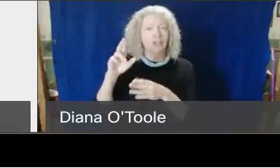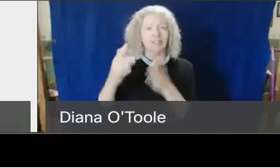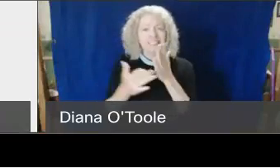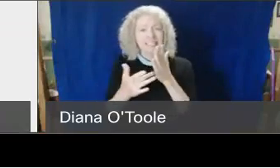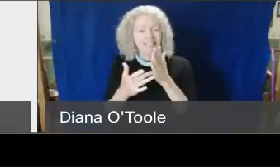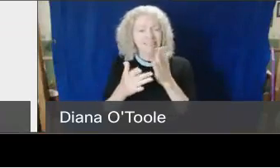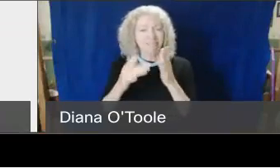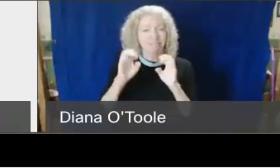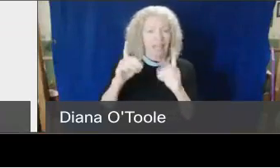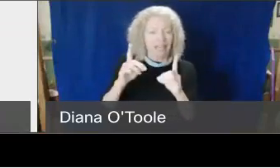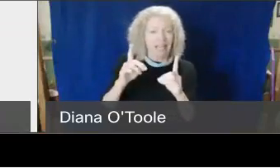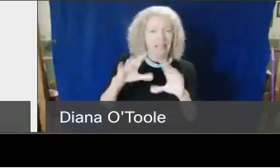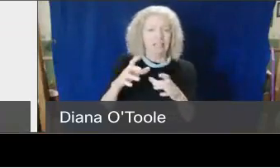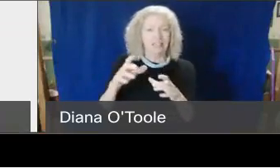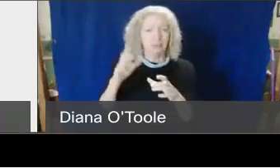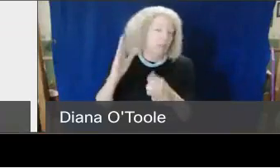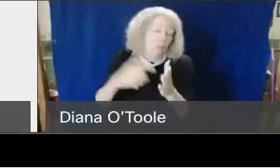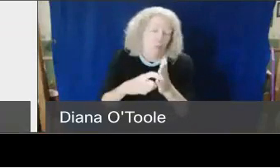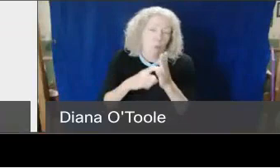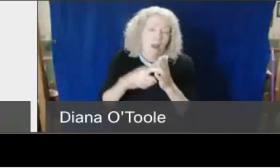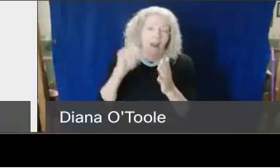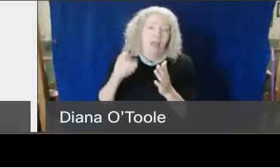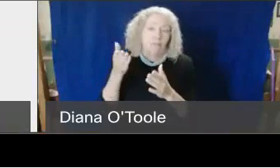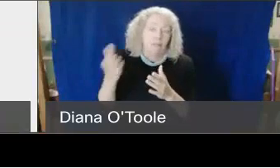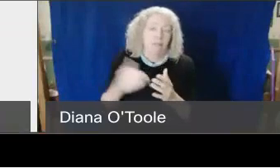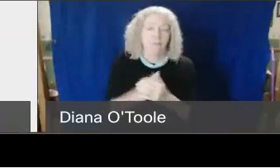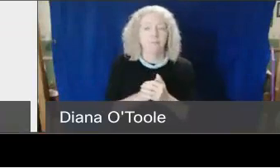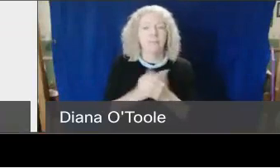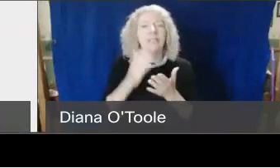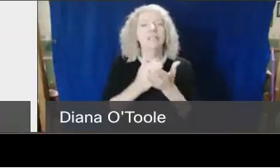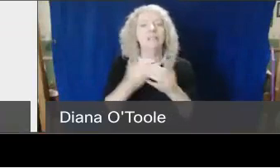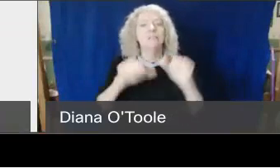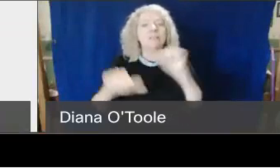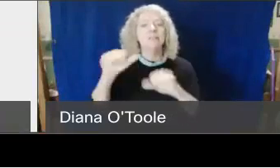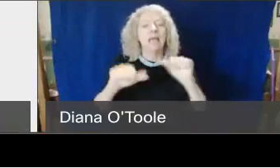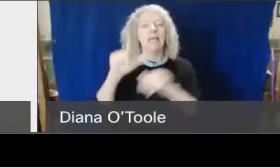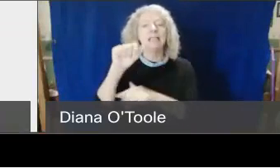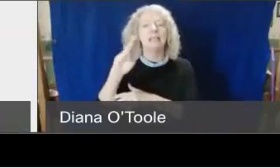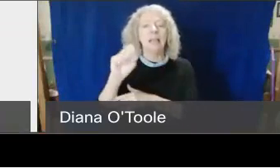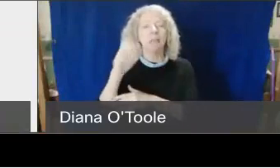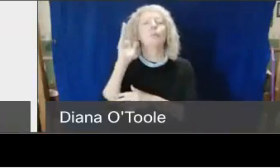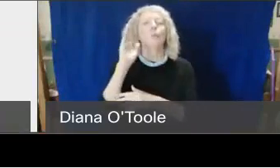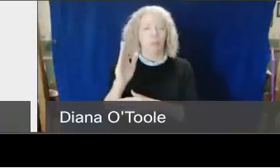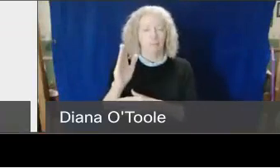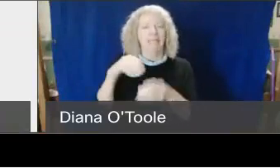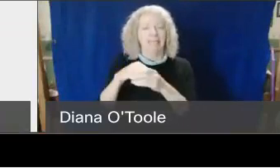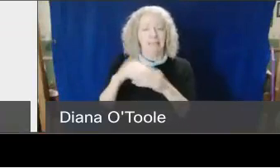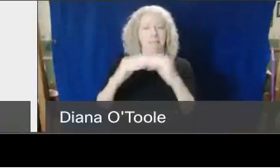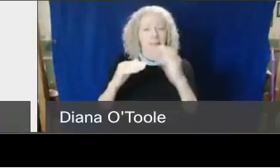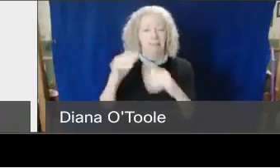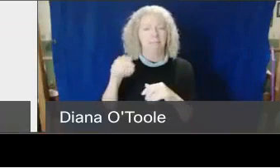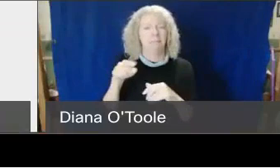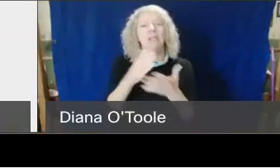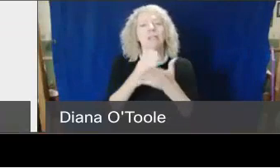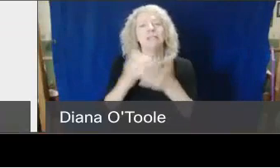to do the learning and do the work. Some of our science lab classes will also be in person, and some of our studio classes